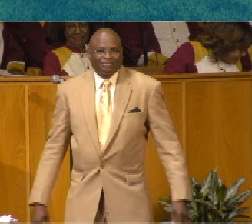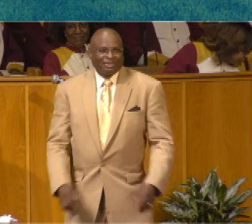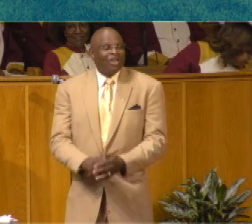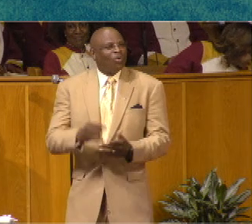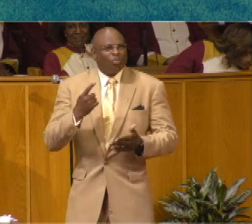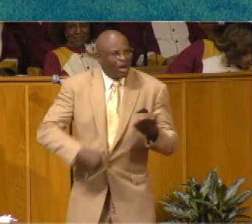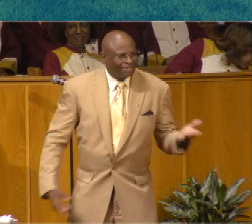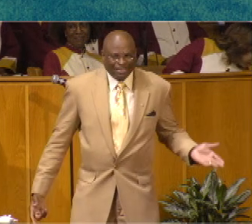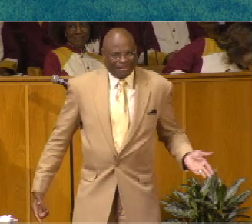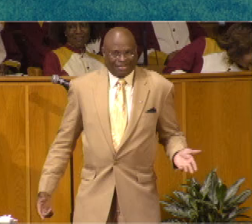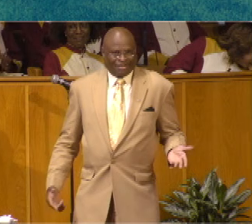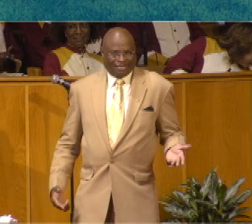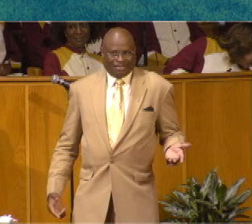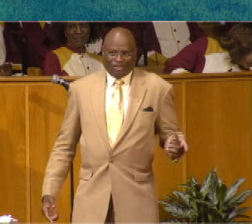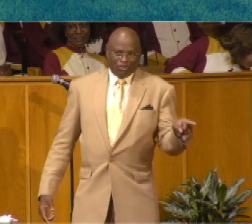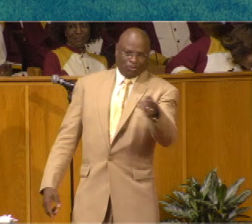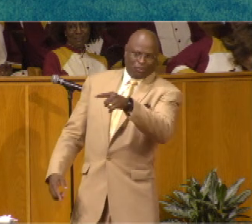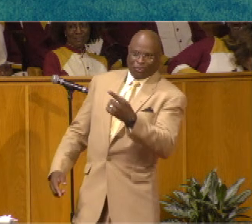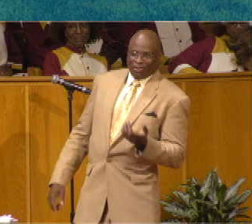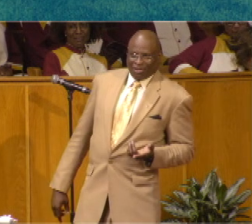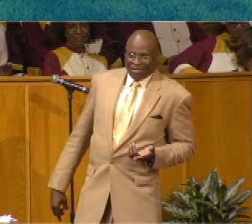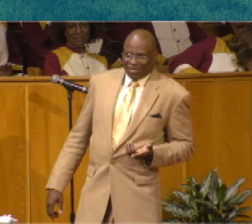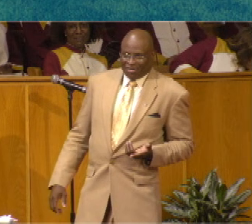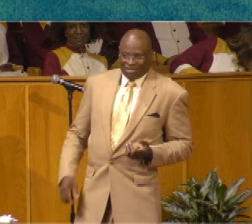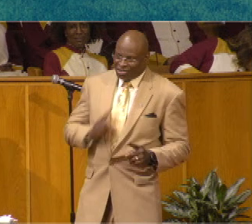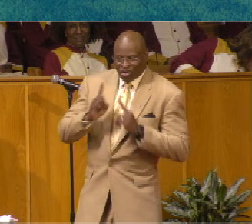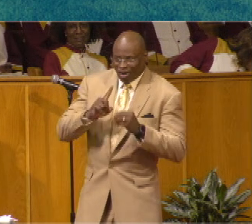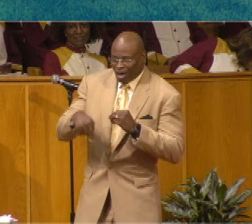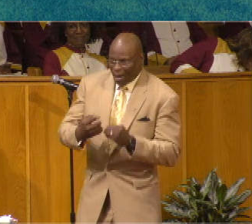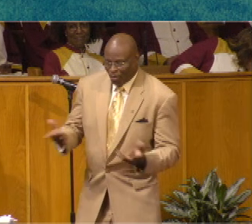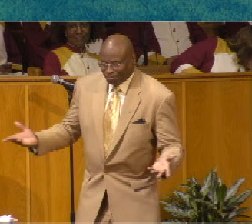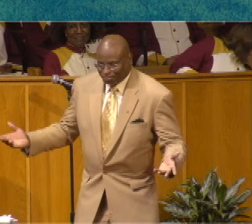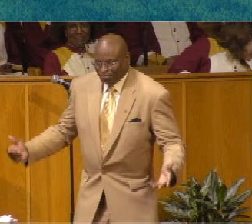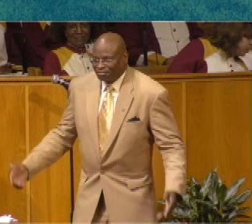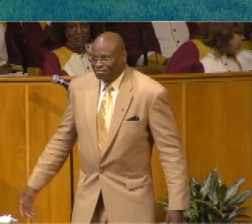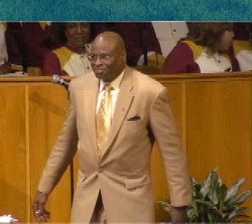What are you talking about?